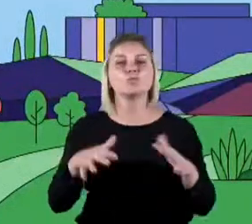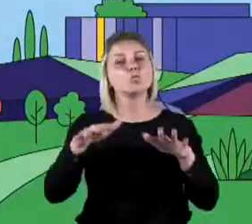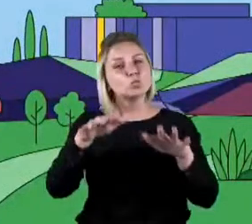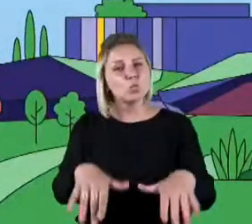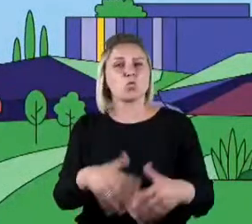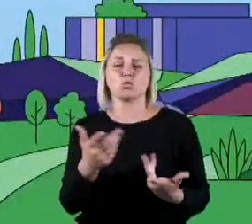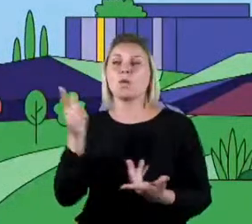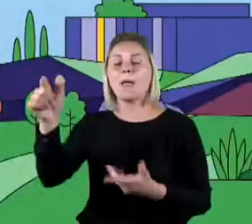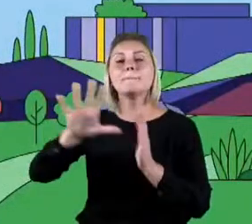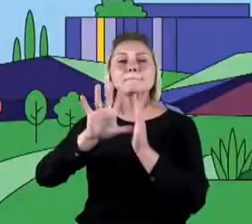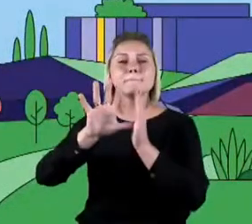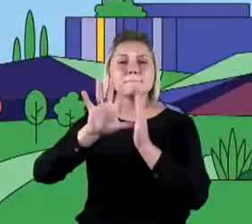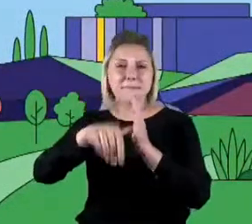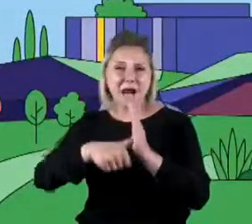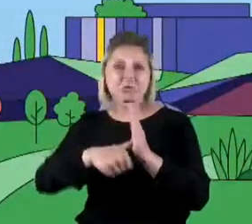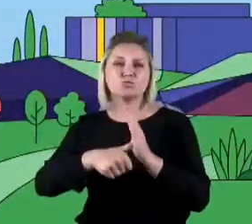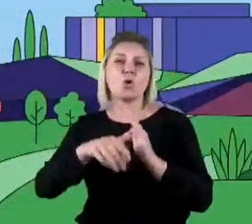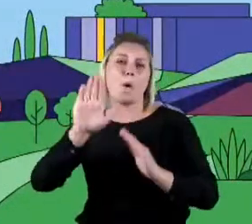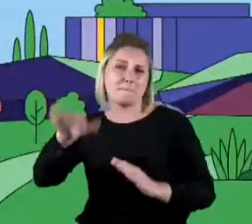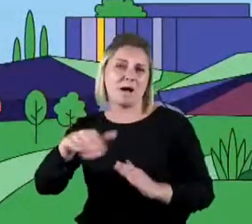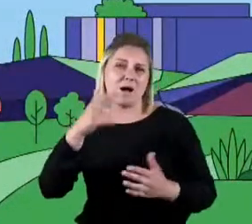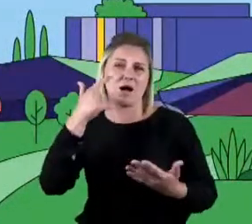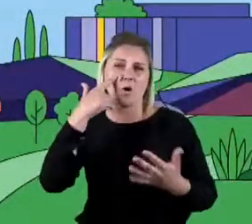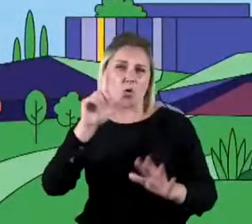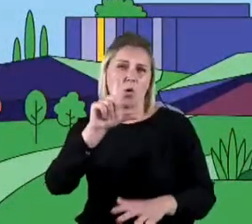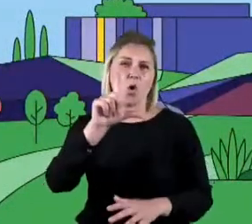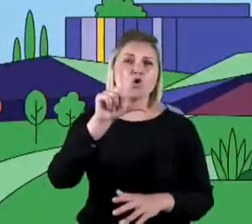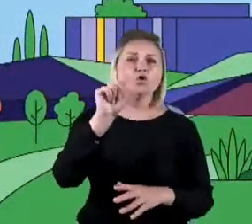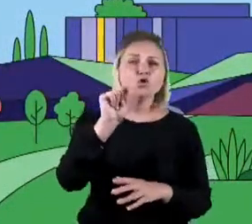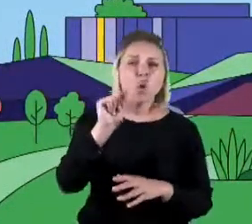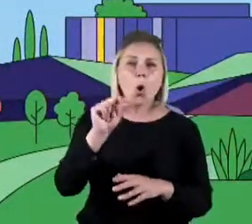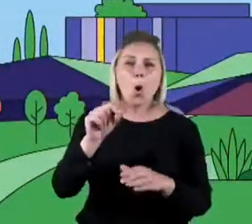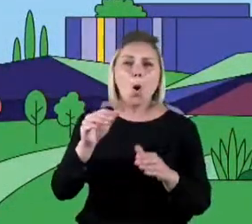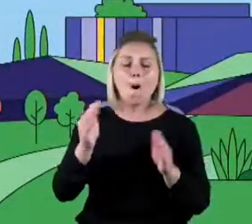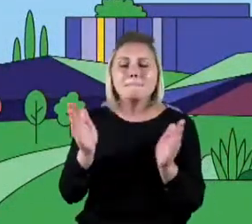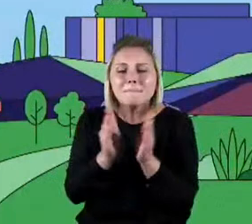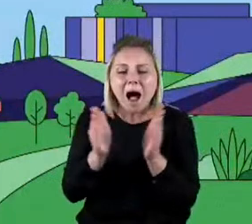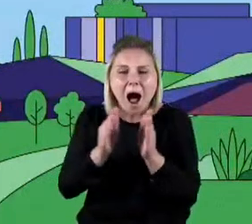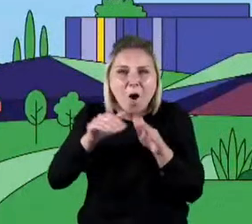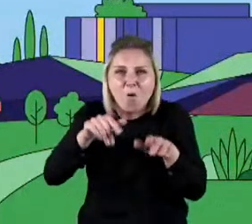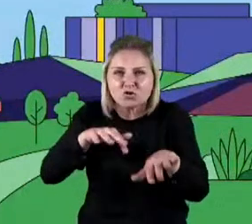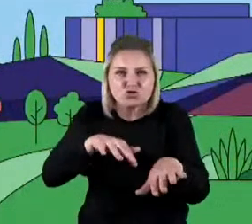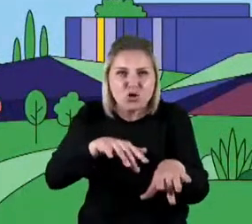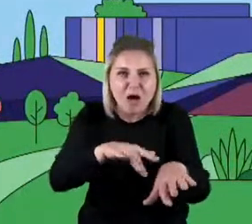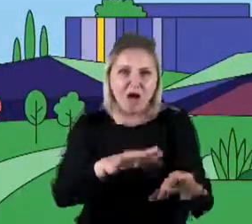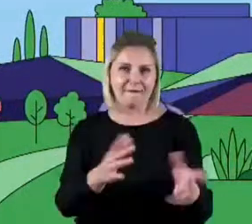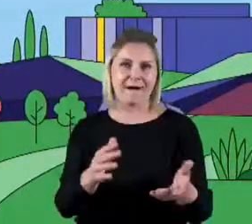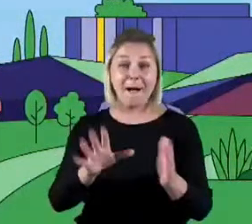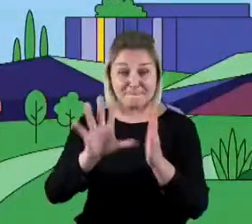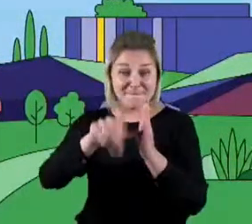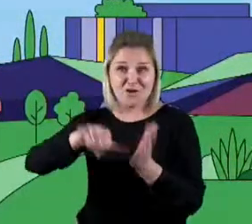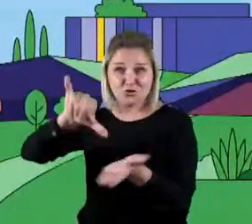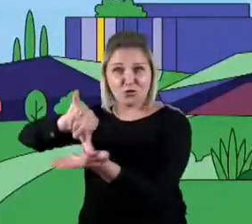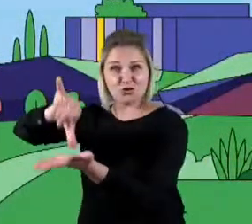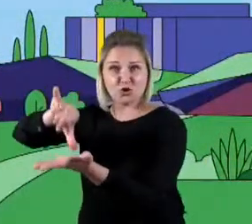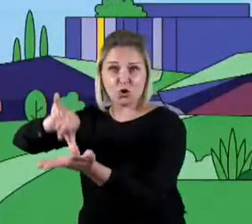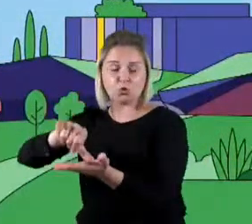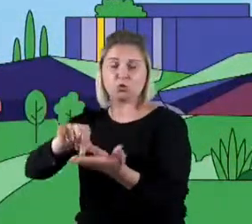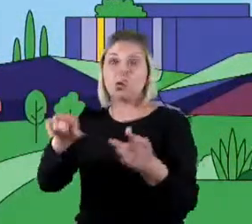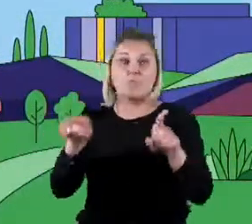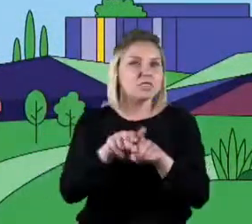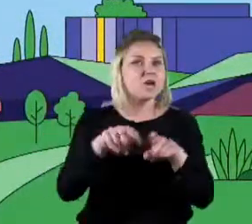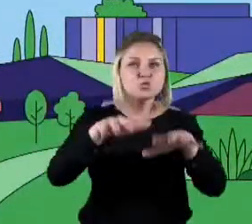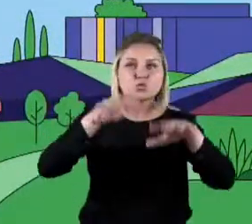face this. Medellin has over 100 quebradas, these small streams that go through the